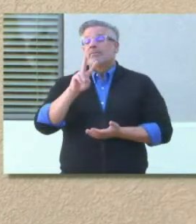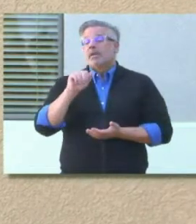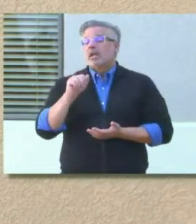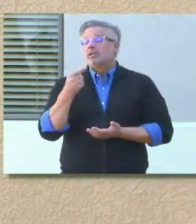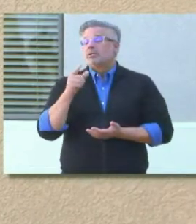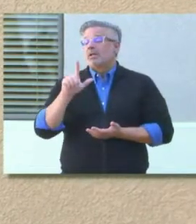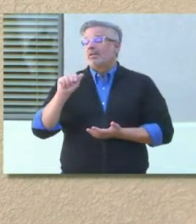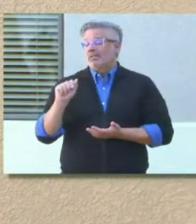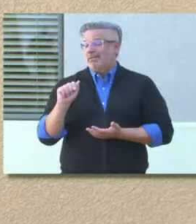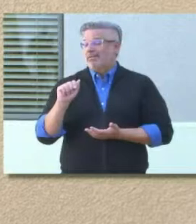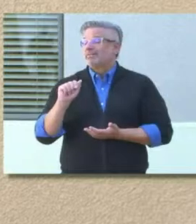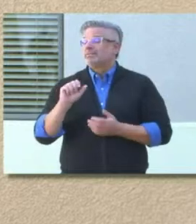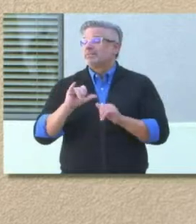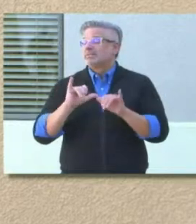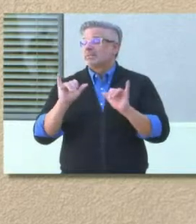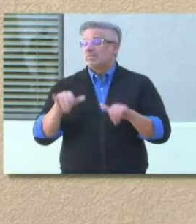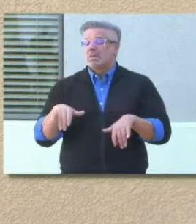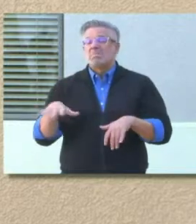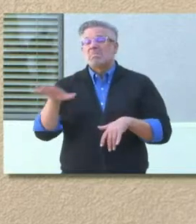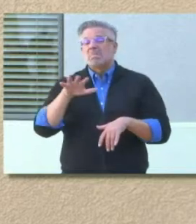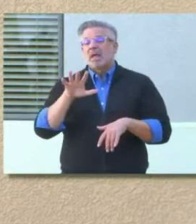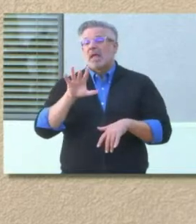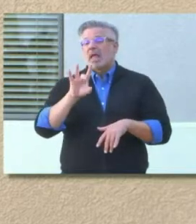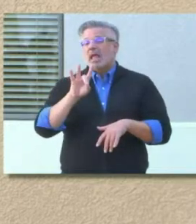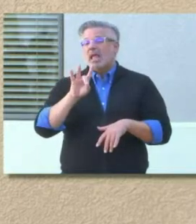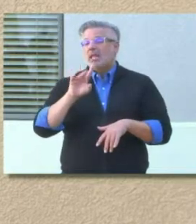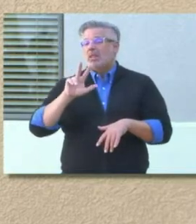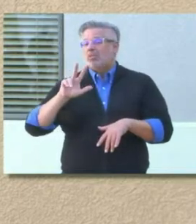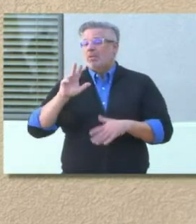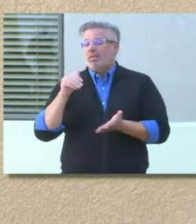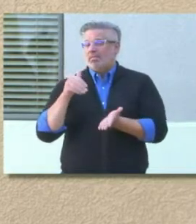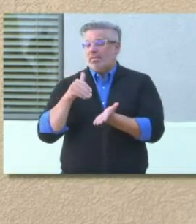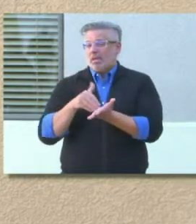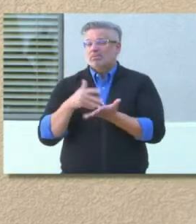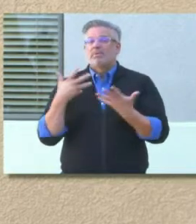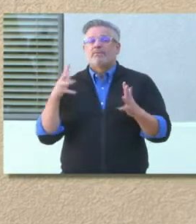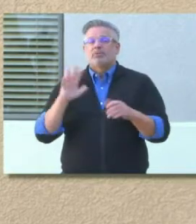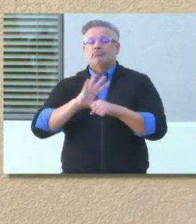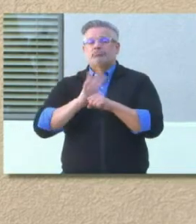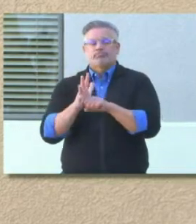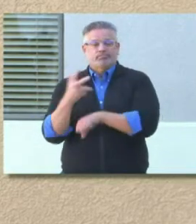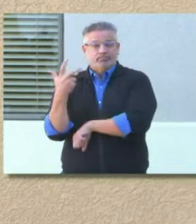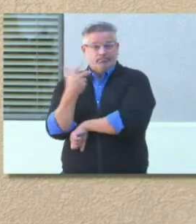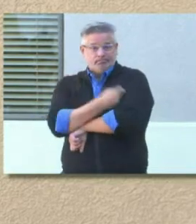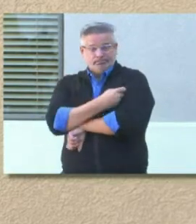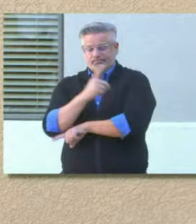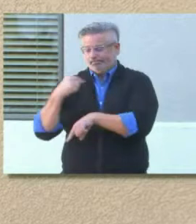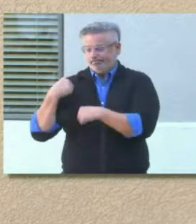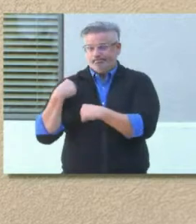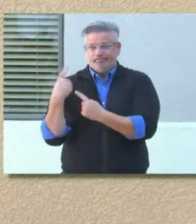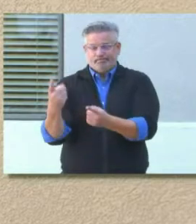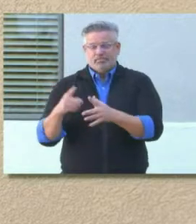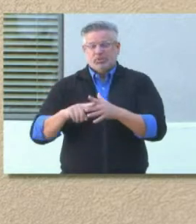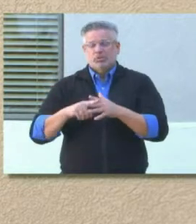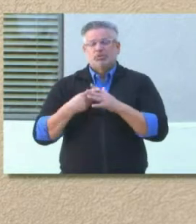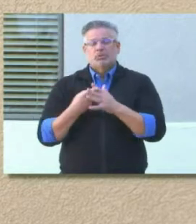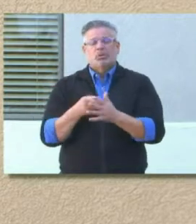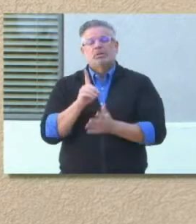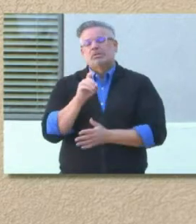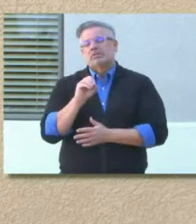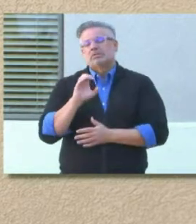System, we've given approximately 83,000 vaccination shots since we started back in December